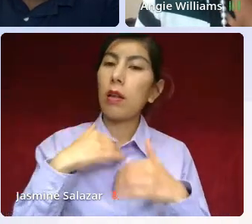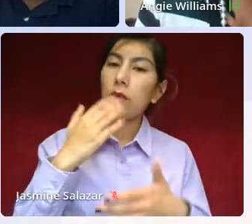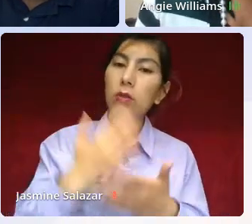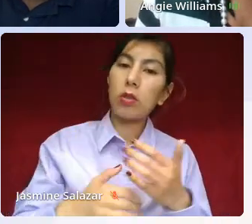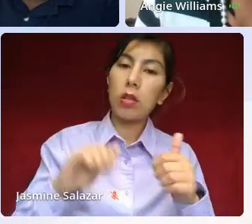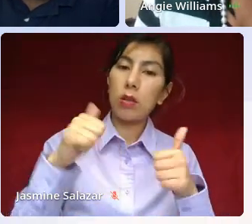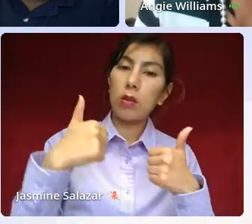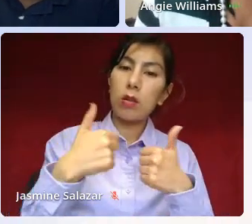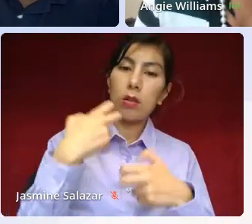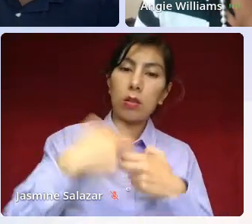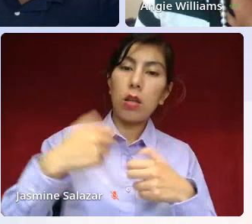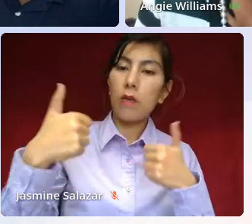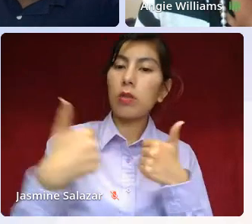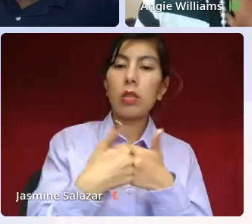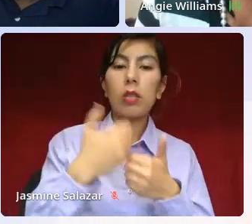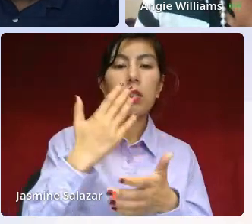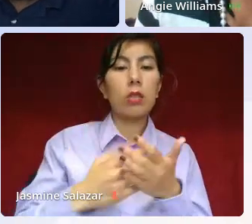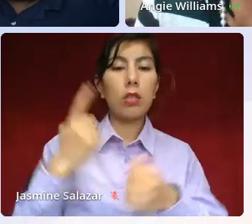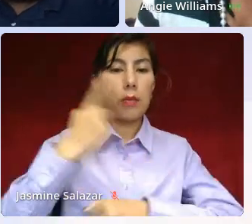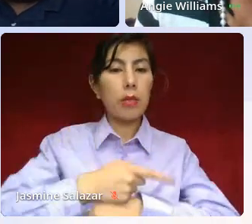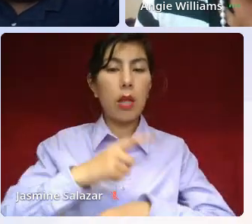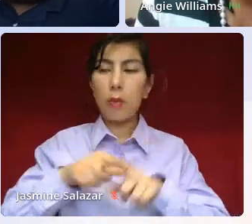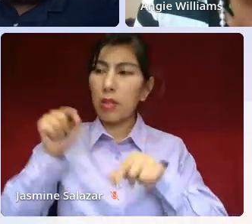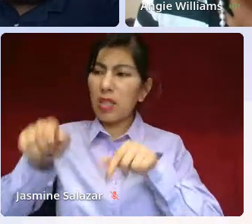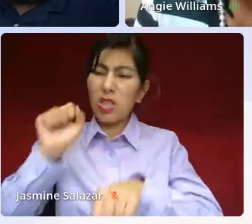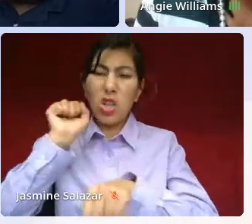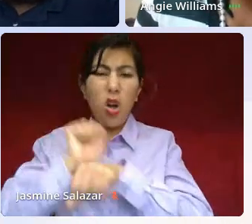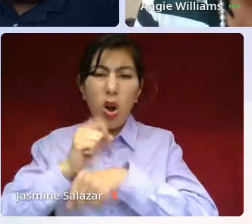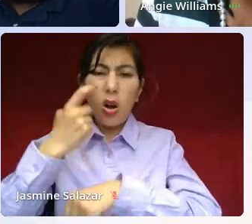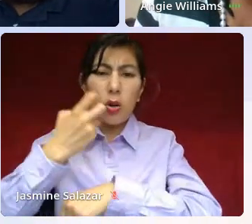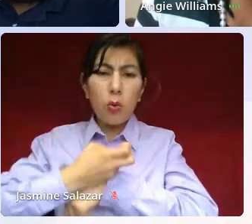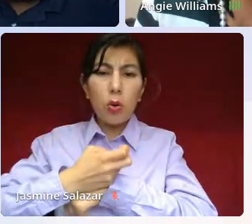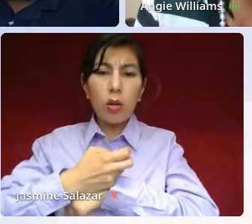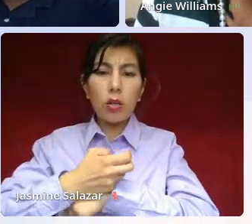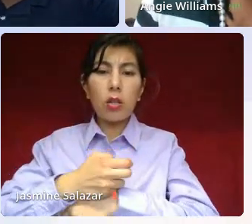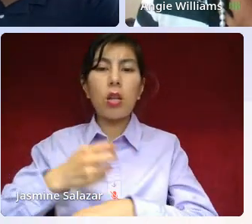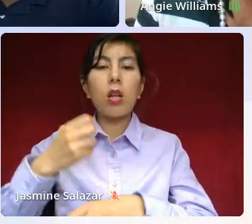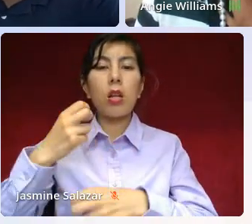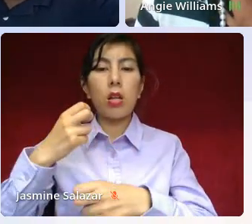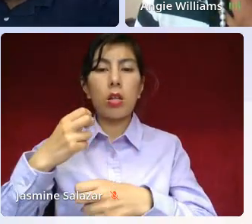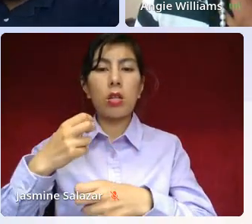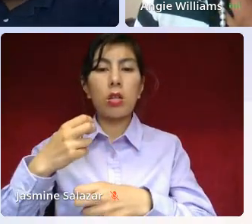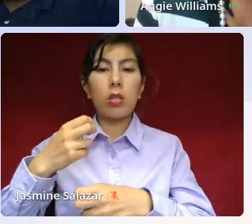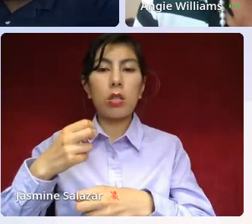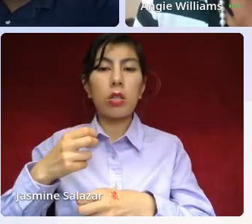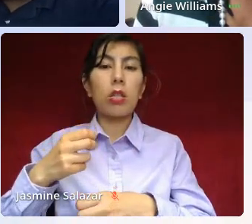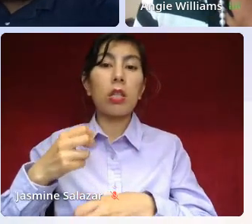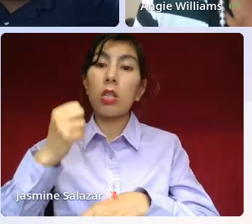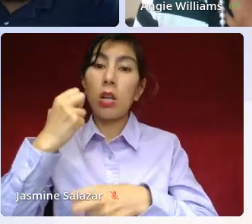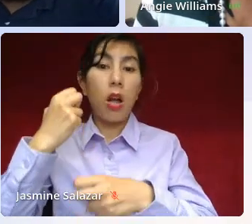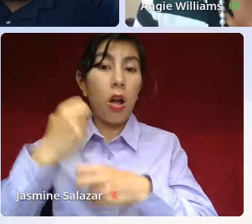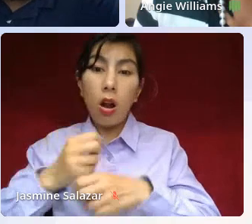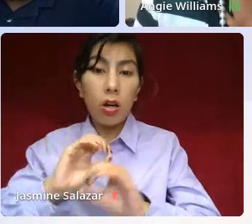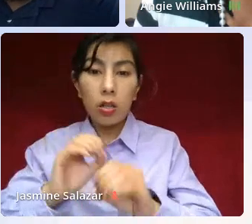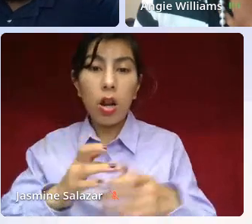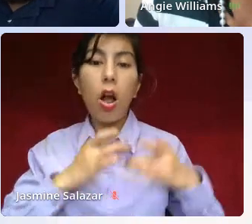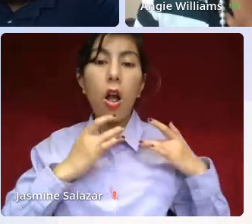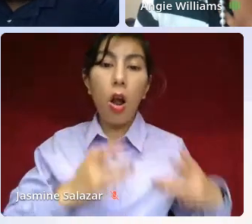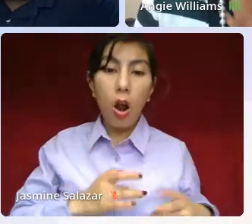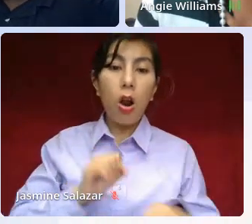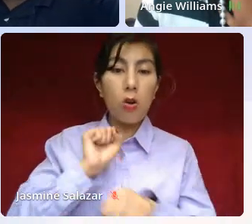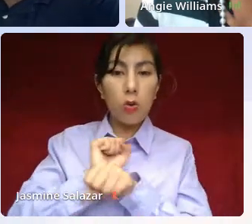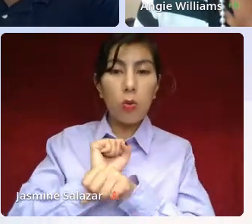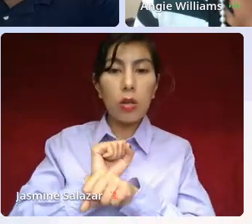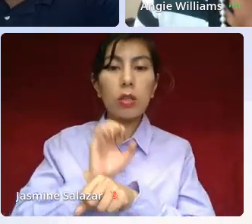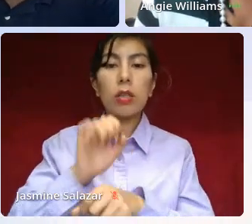some days, but this is hard work, not hard. It is hard work. And this is what has kept most